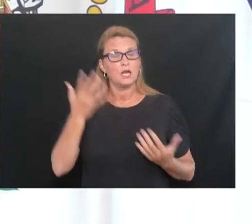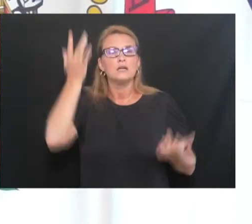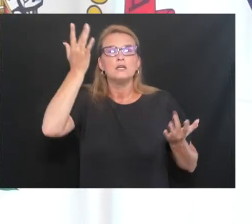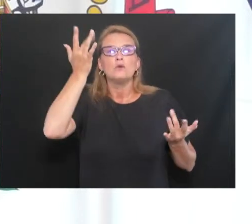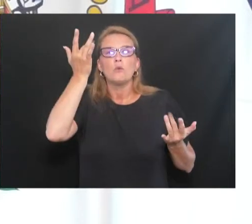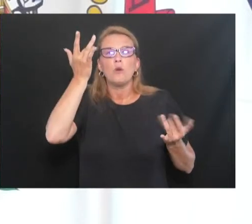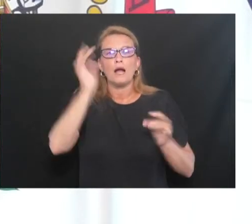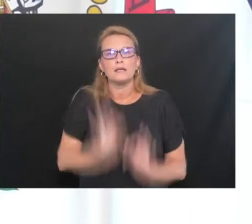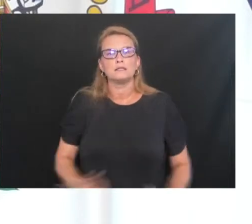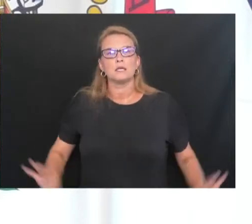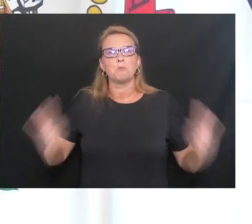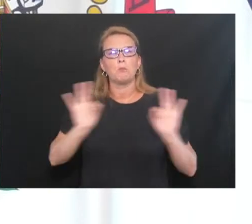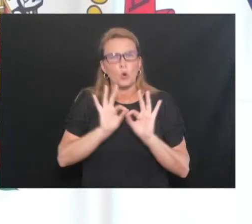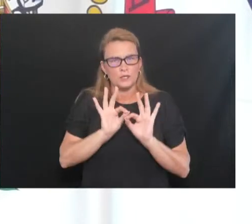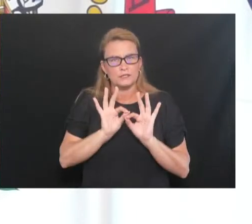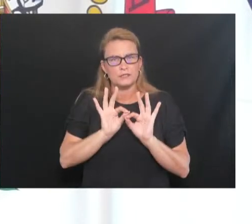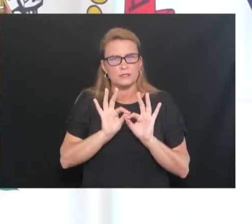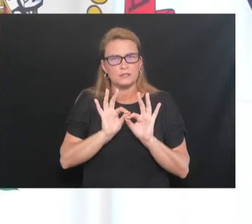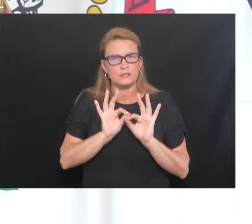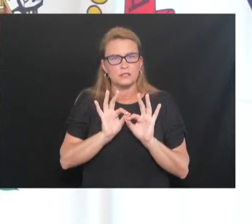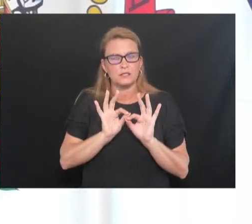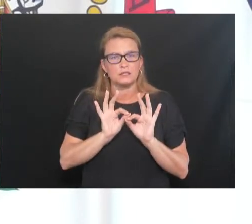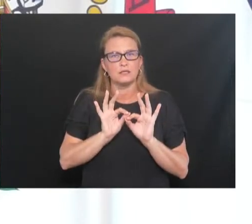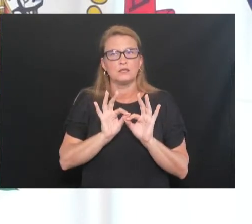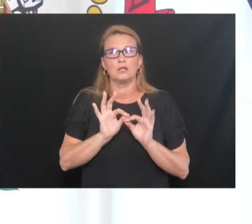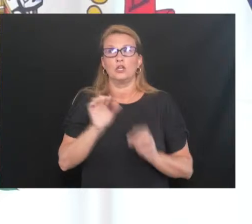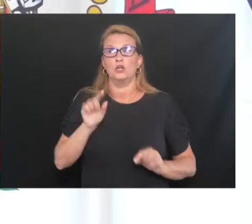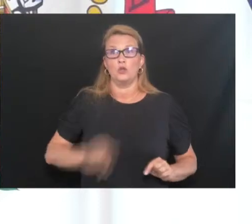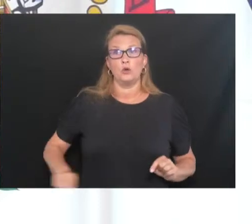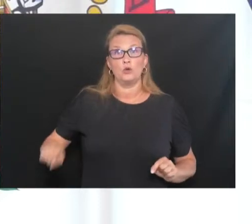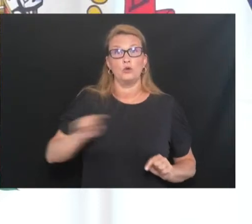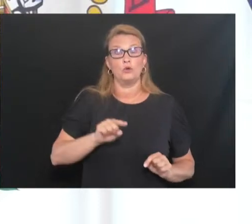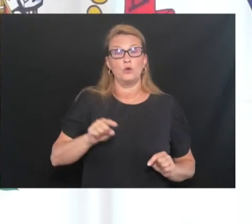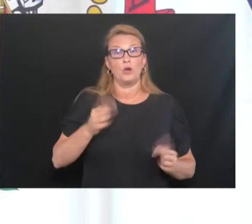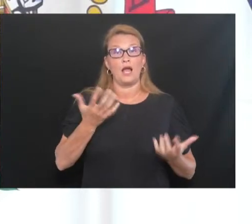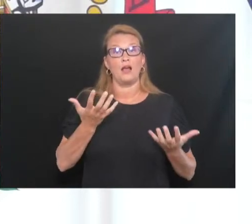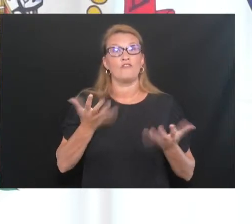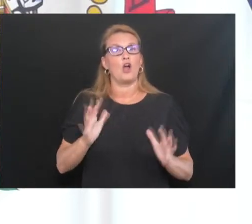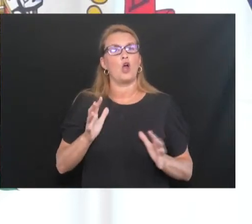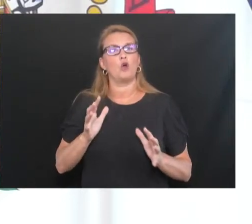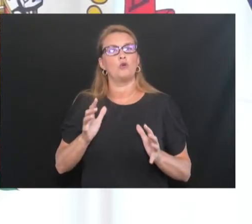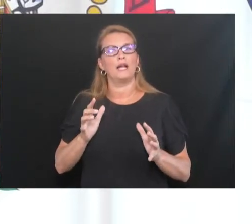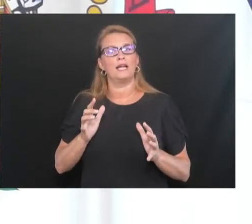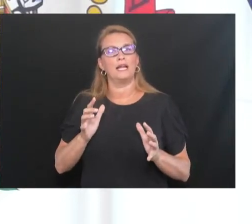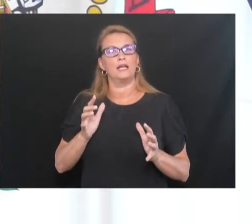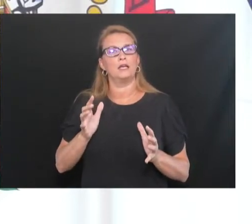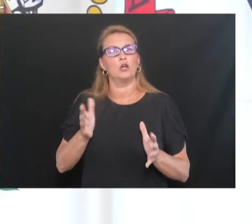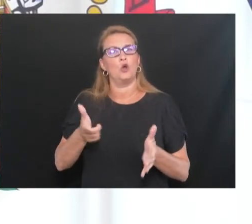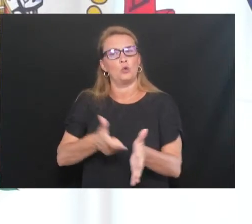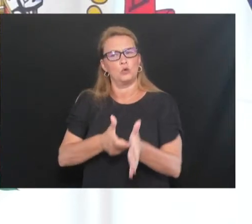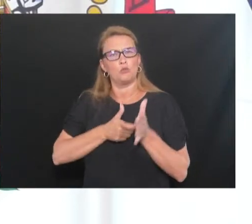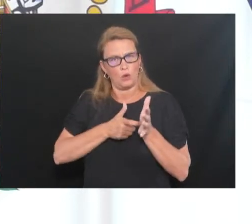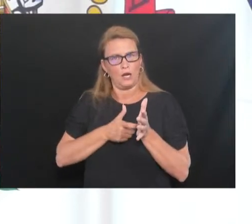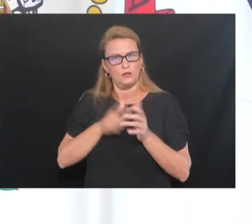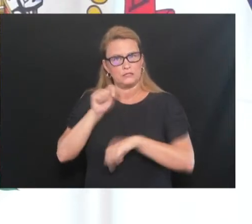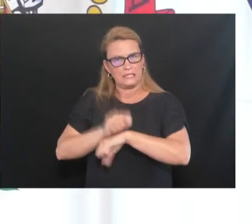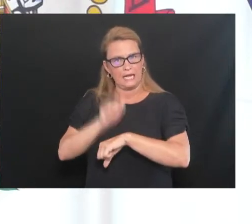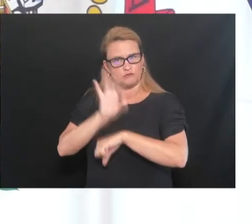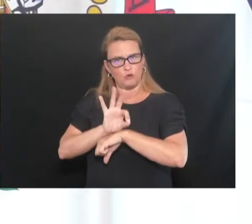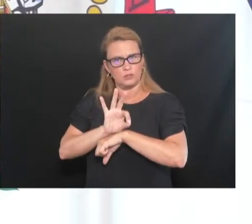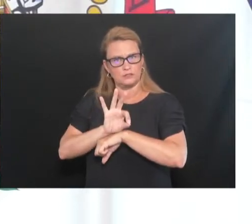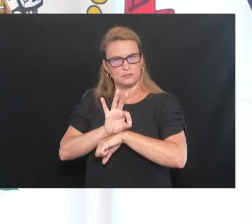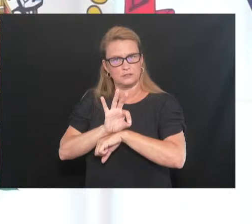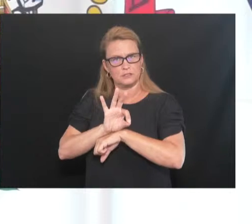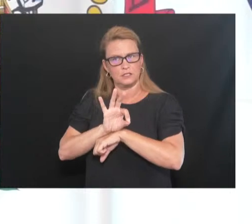everybody understands completely. That's why that I have directed the task force. One, directed the task force